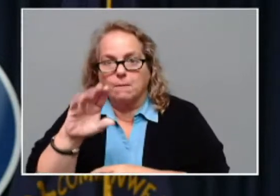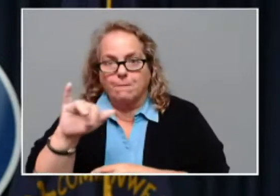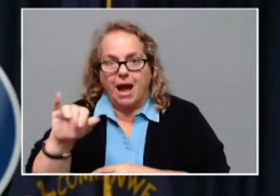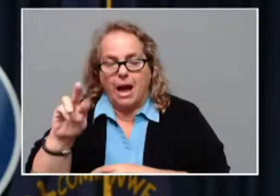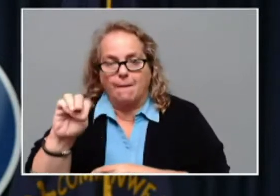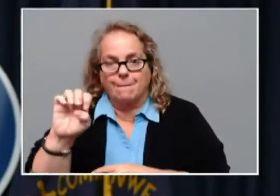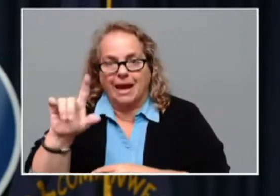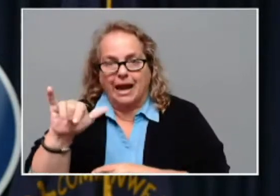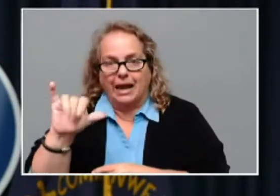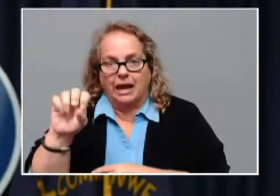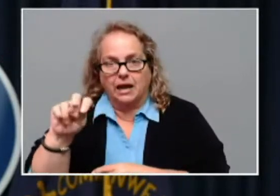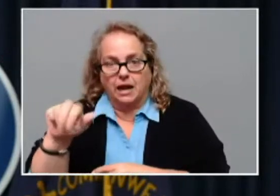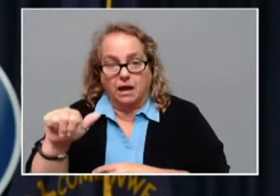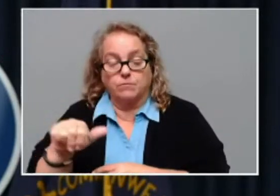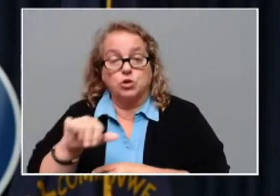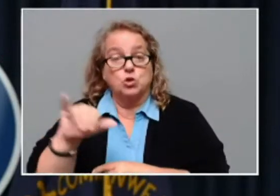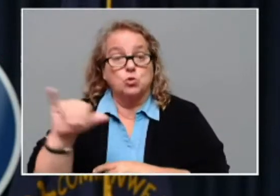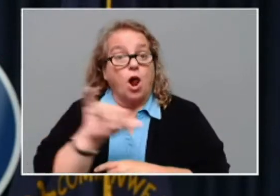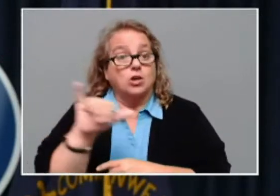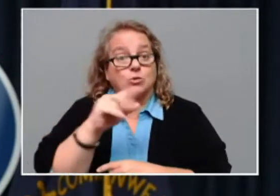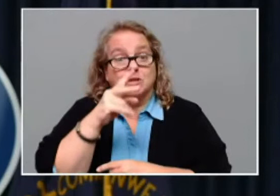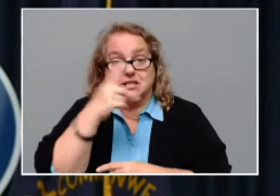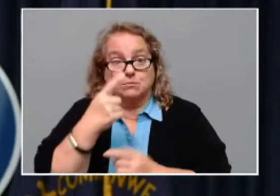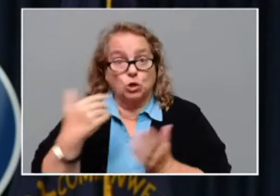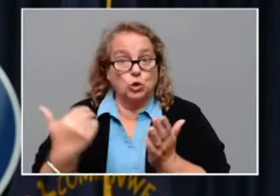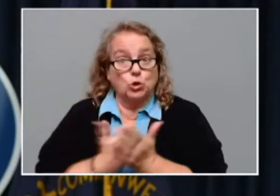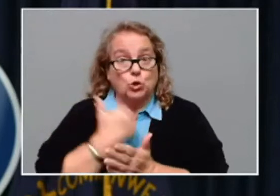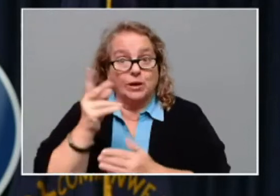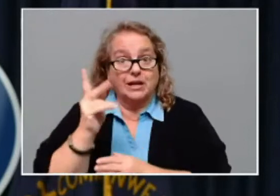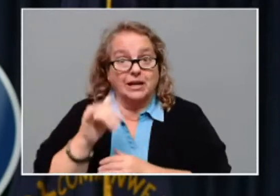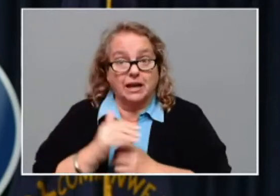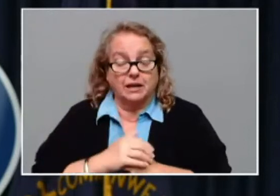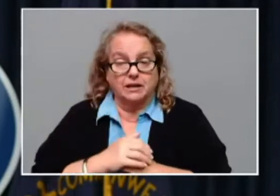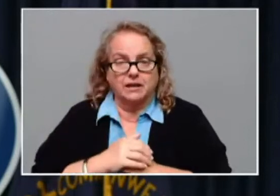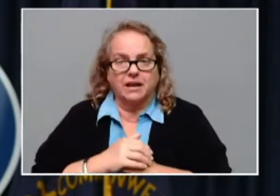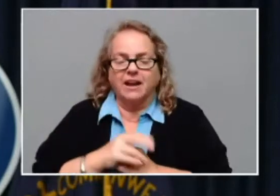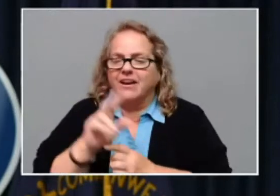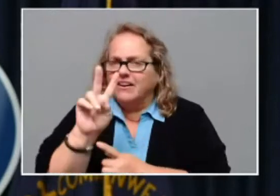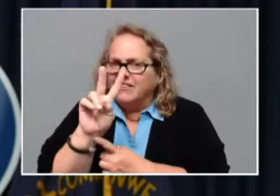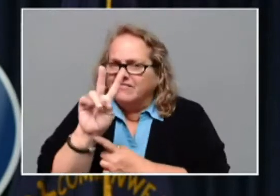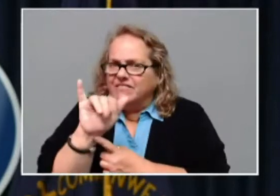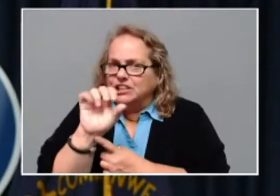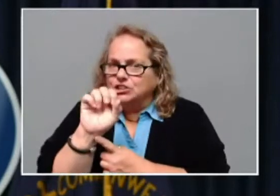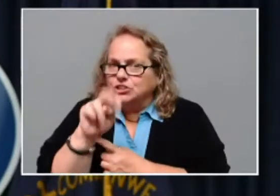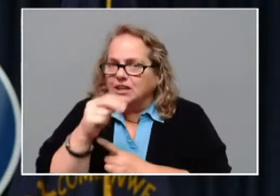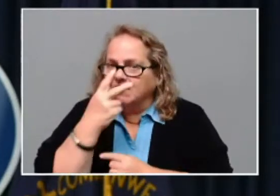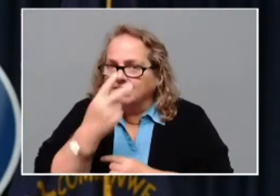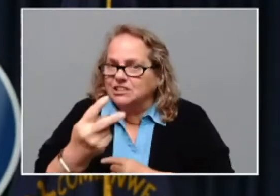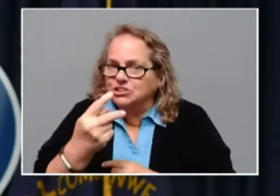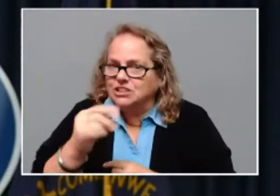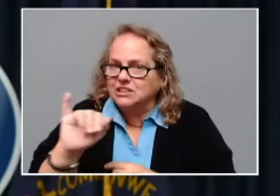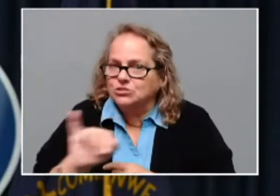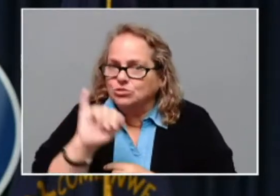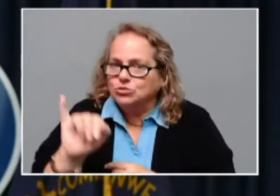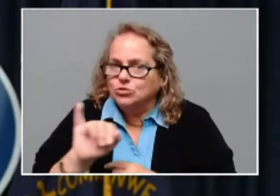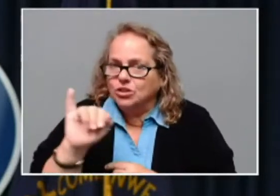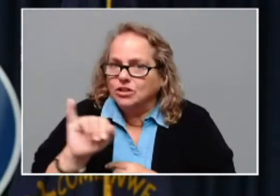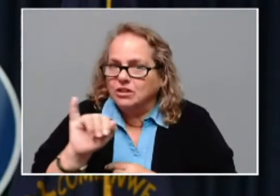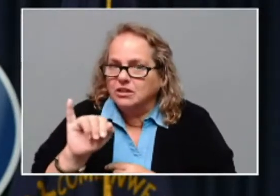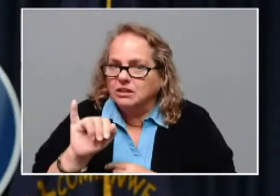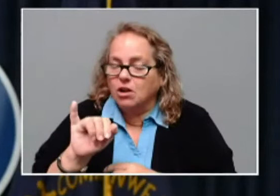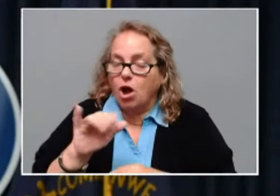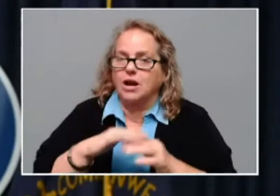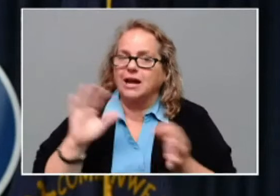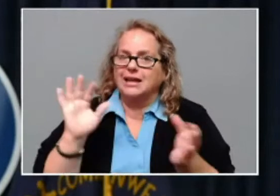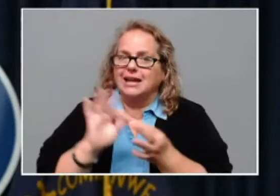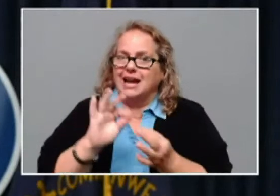something brand new in Kentucky, vision insurance, on Connect through VSP individual vision plans. The plan